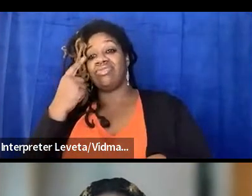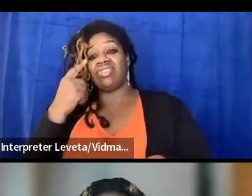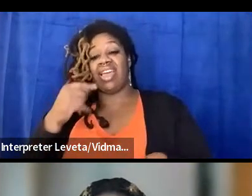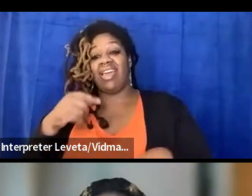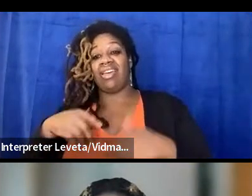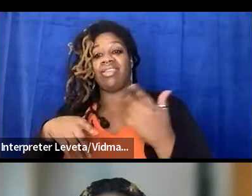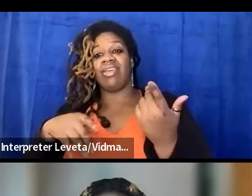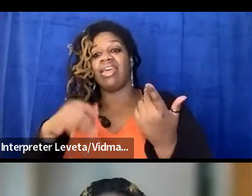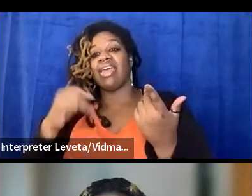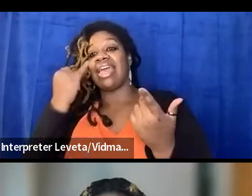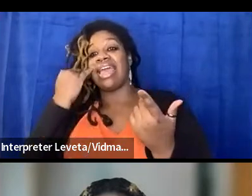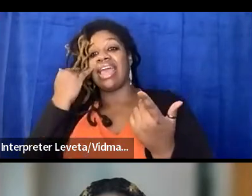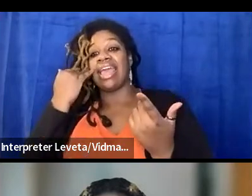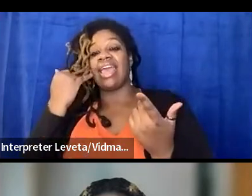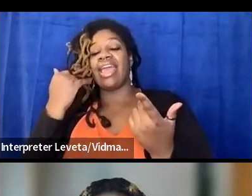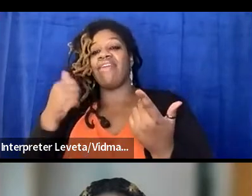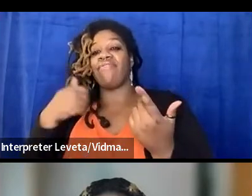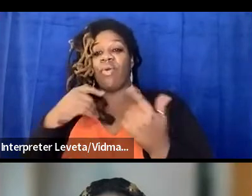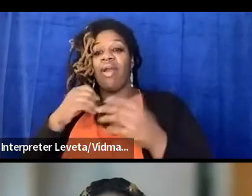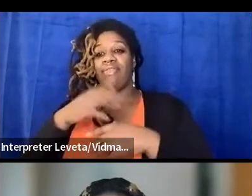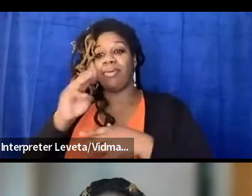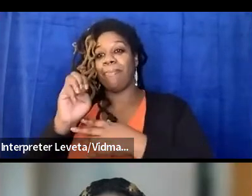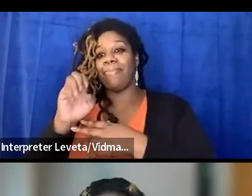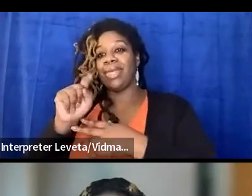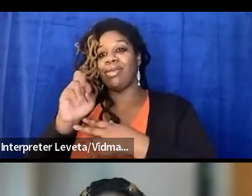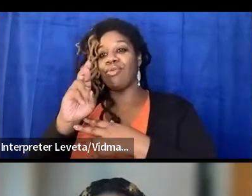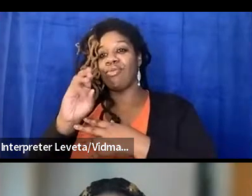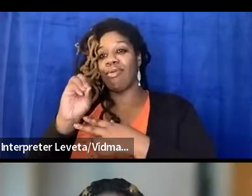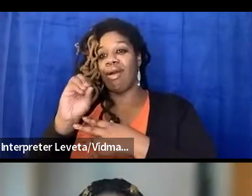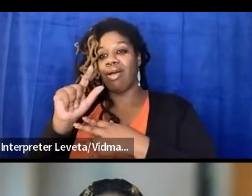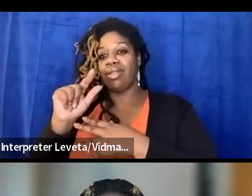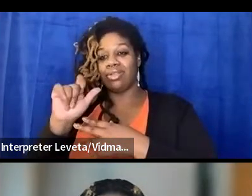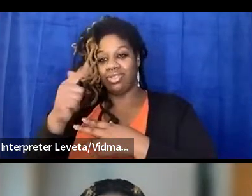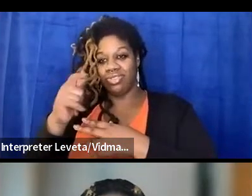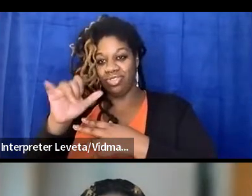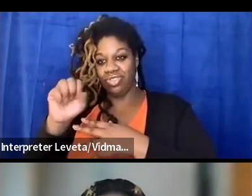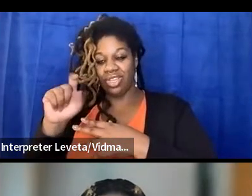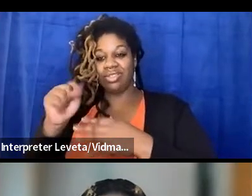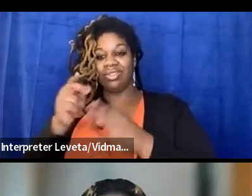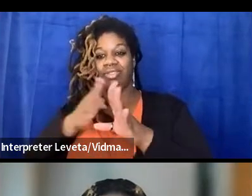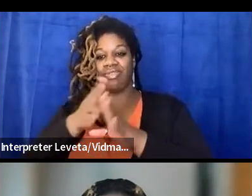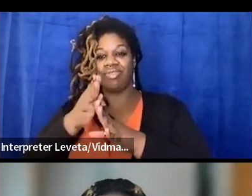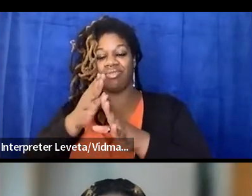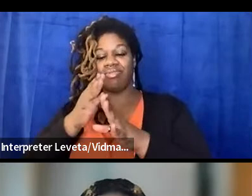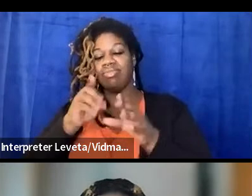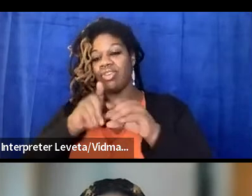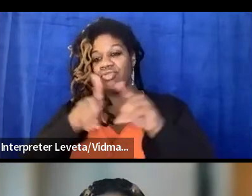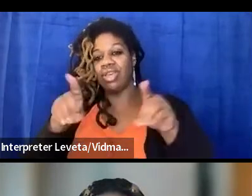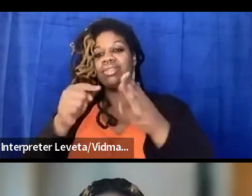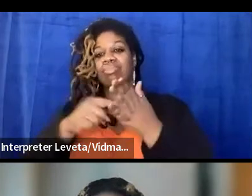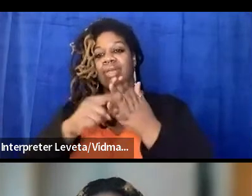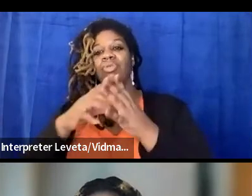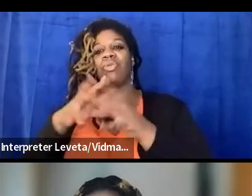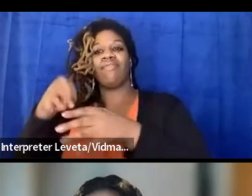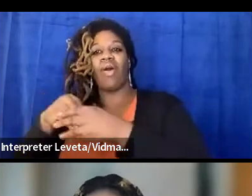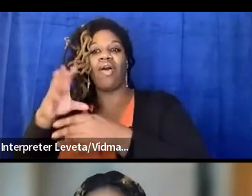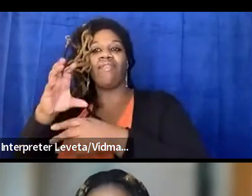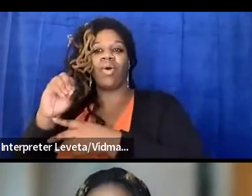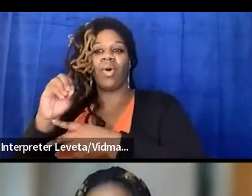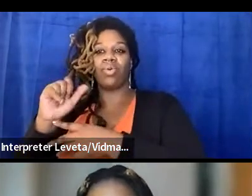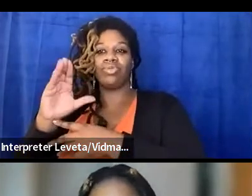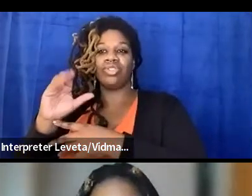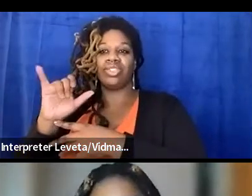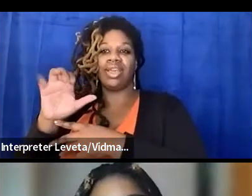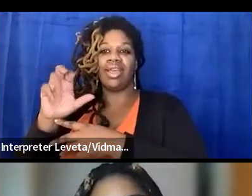can also do some oceanography work too. And so, that kind of opens up your career paths if you want to try some new